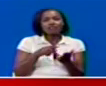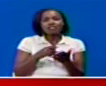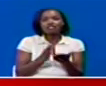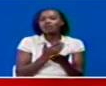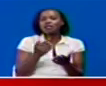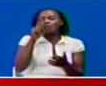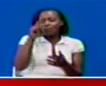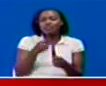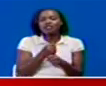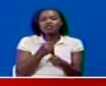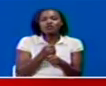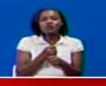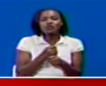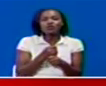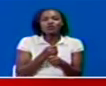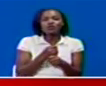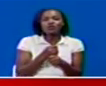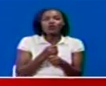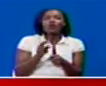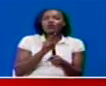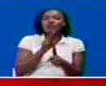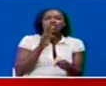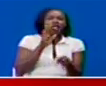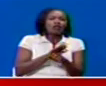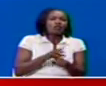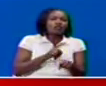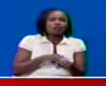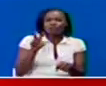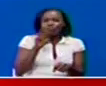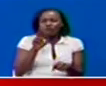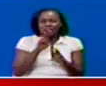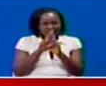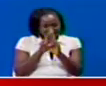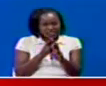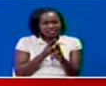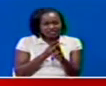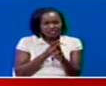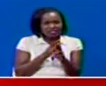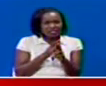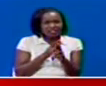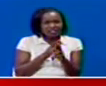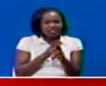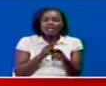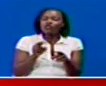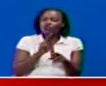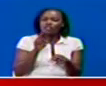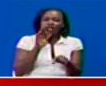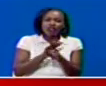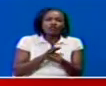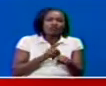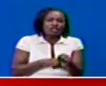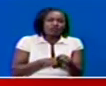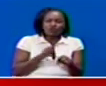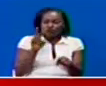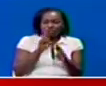do. We have spent so much time looking at these results. We have spent so much time looking at these